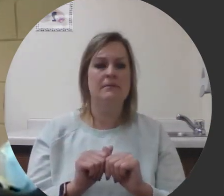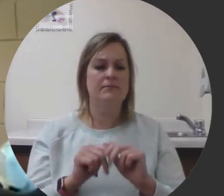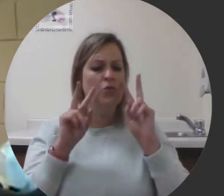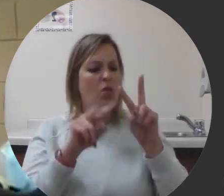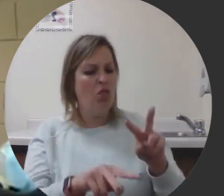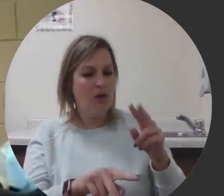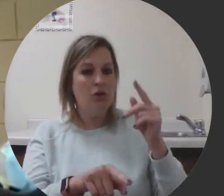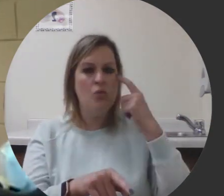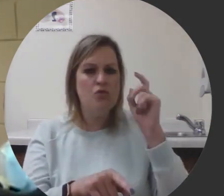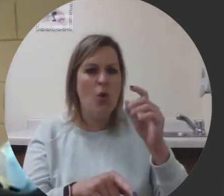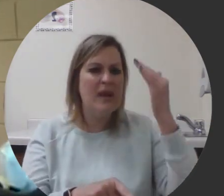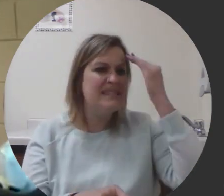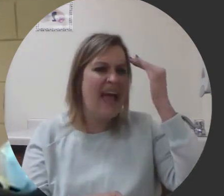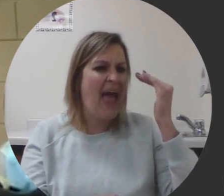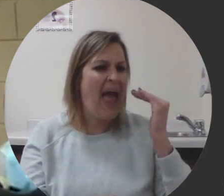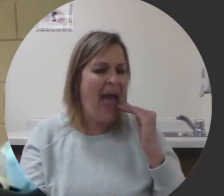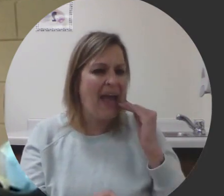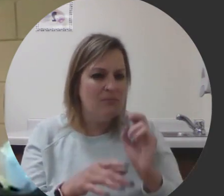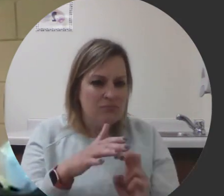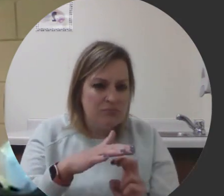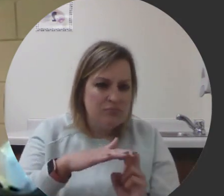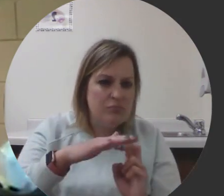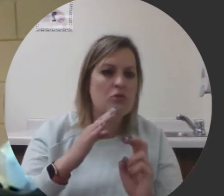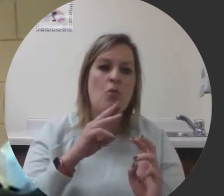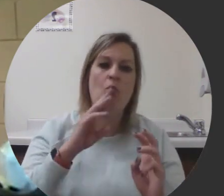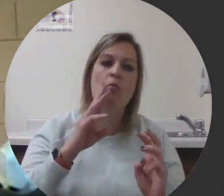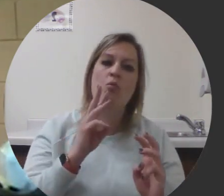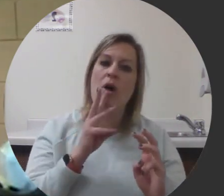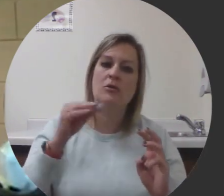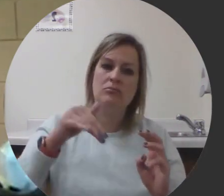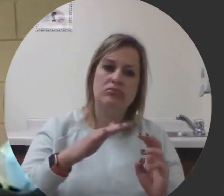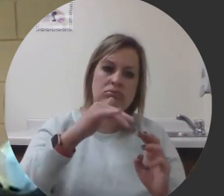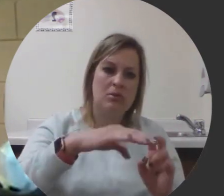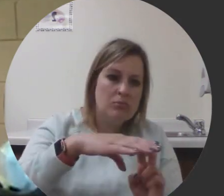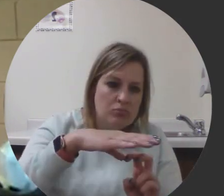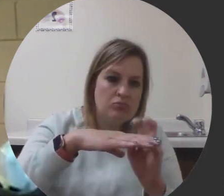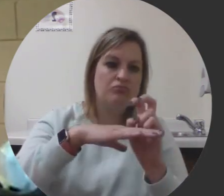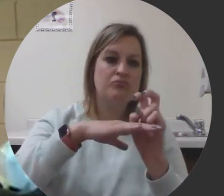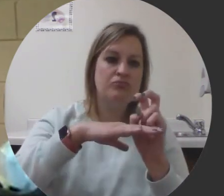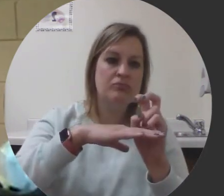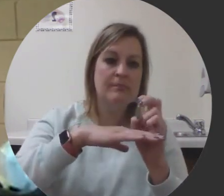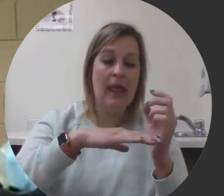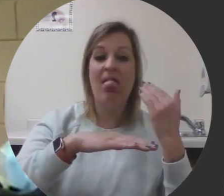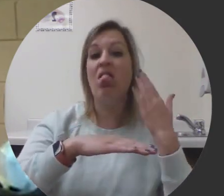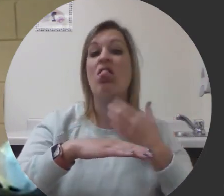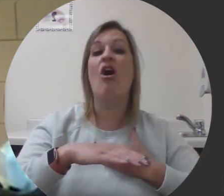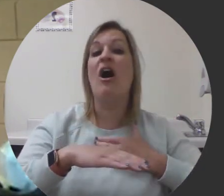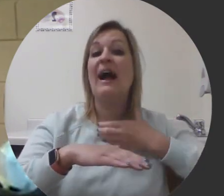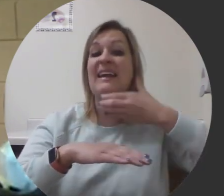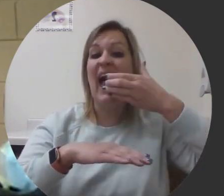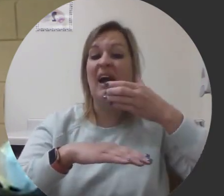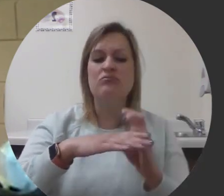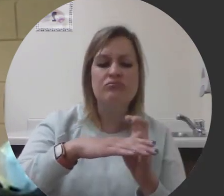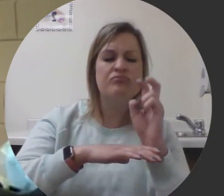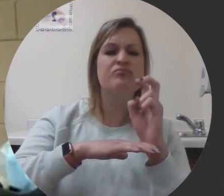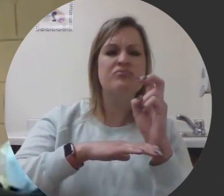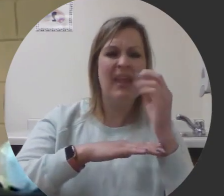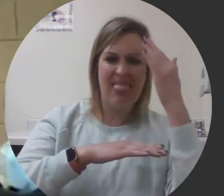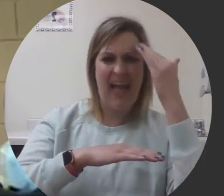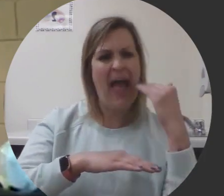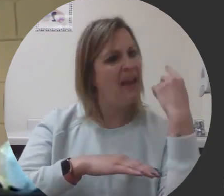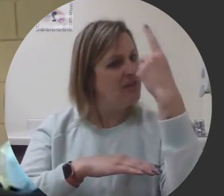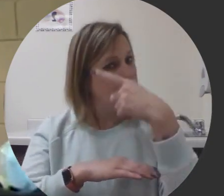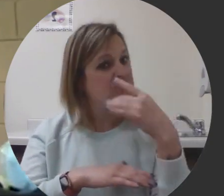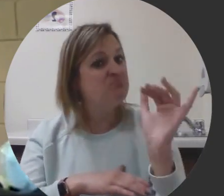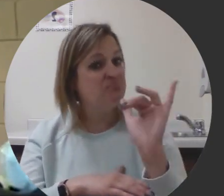its head, which was sticking out of the water on the end of quite a long neck. More than anything, it looked like a horse's head,